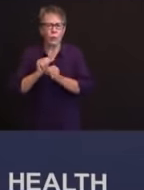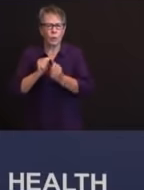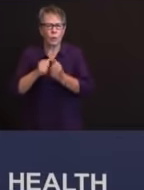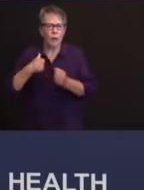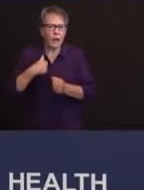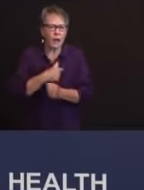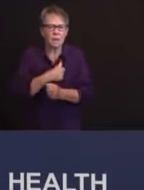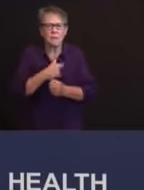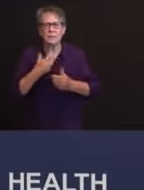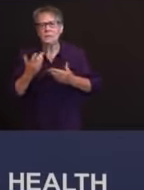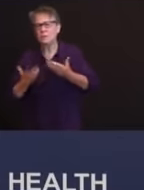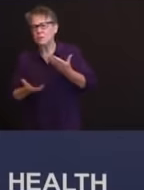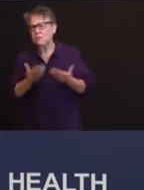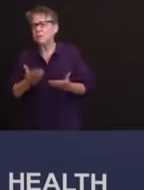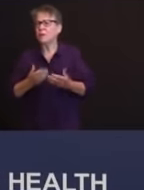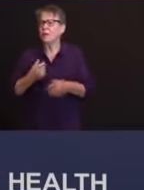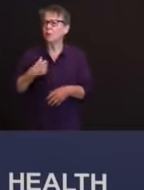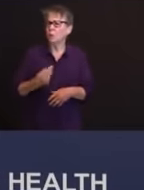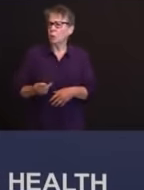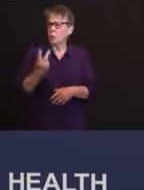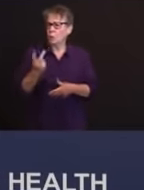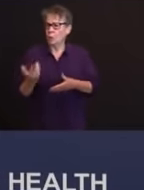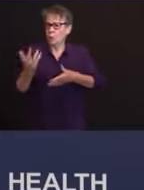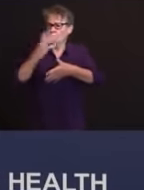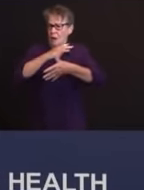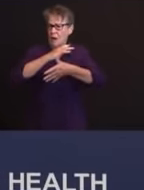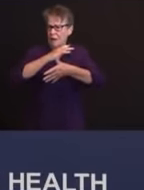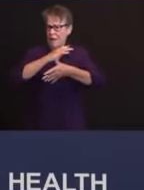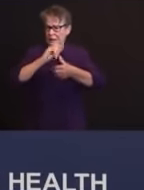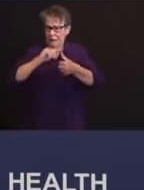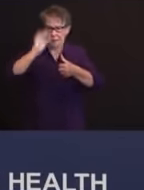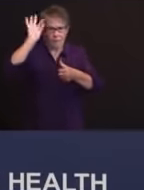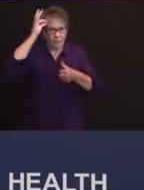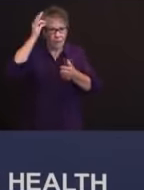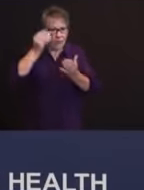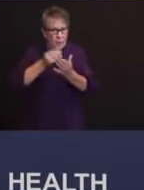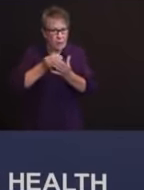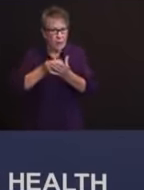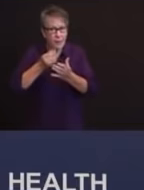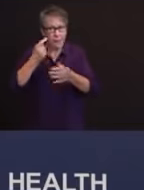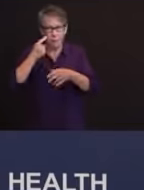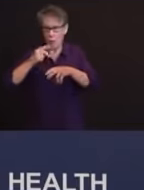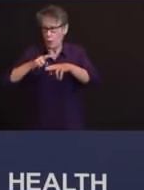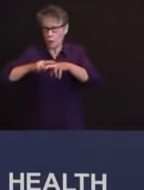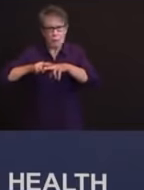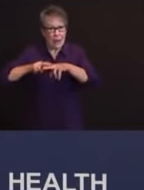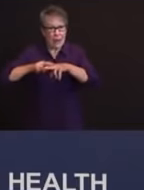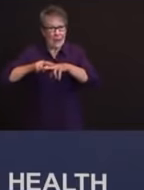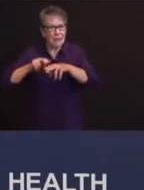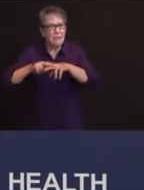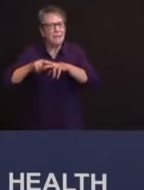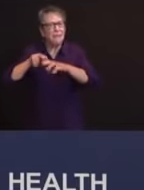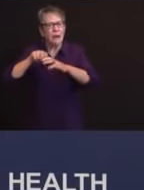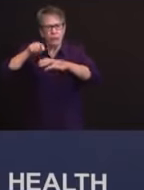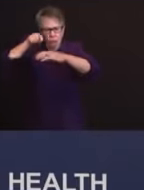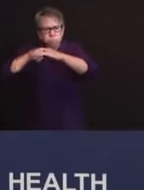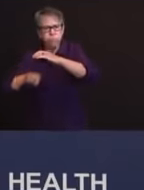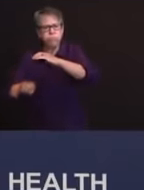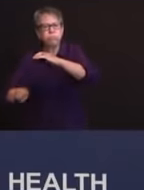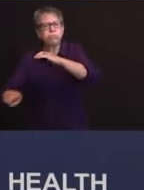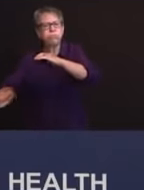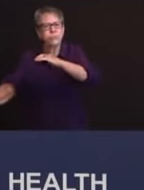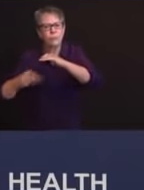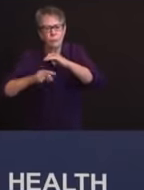federal funding in line for the new Gateway Project rail tunnel under the Hudson River, and secondly, restoring the state and local